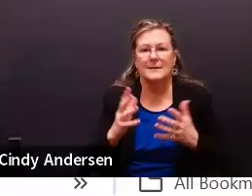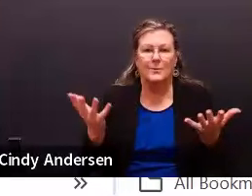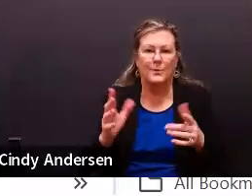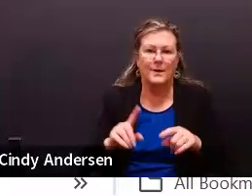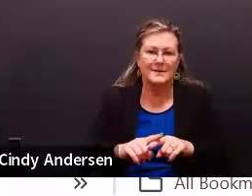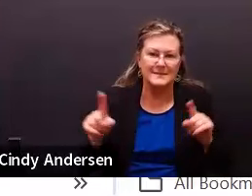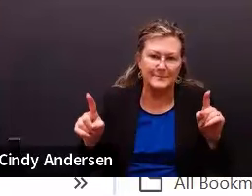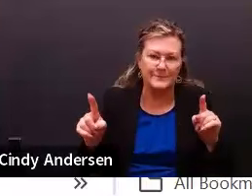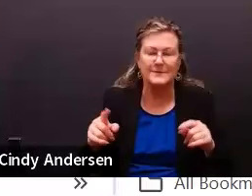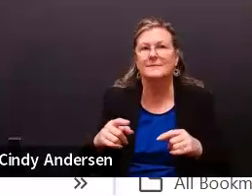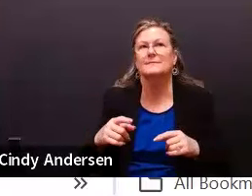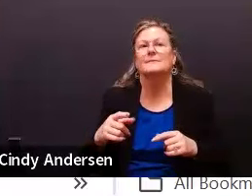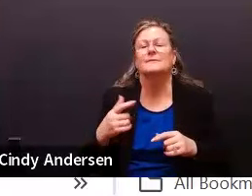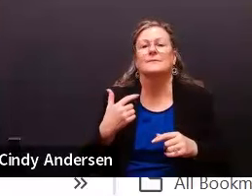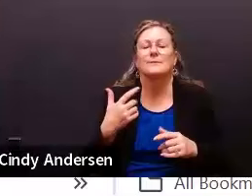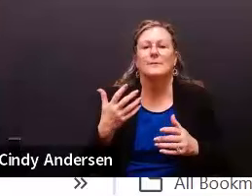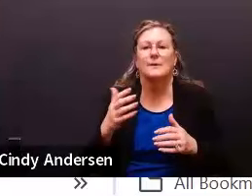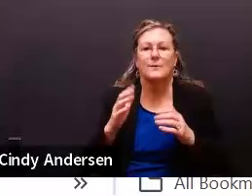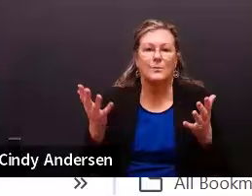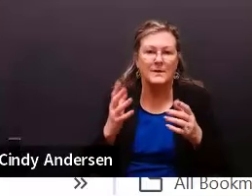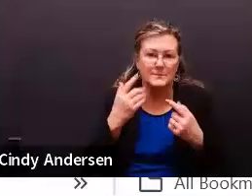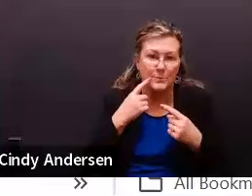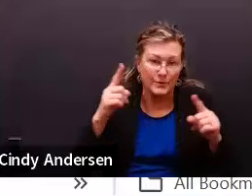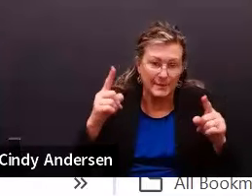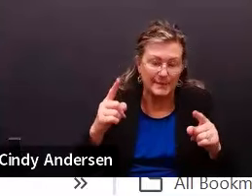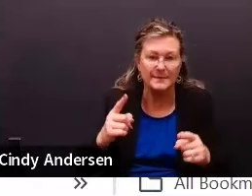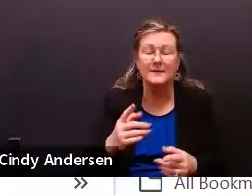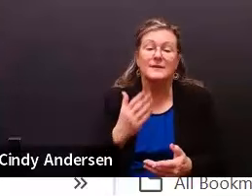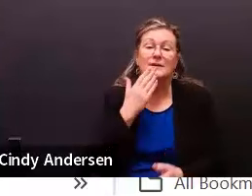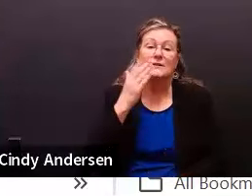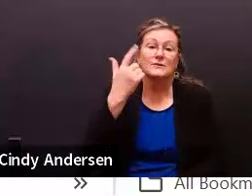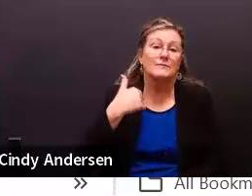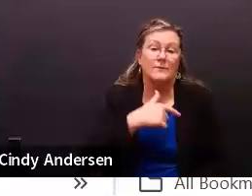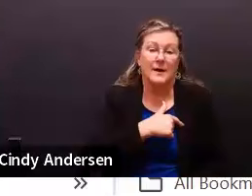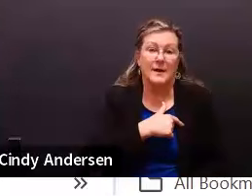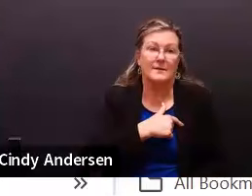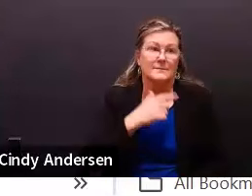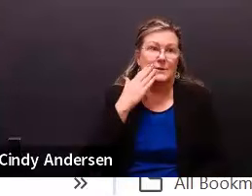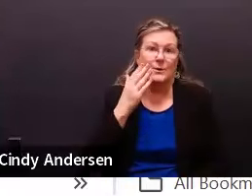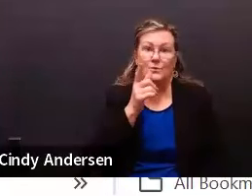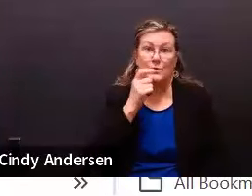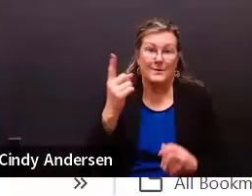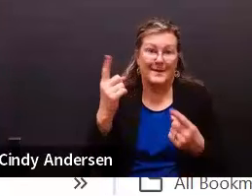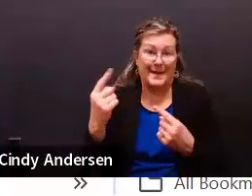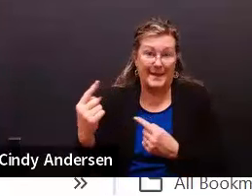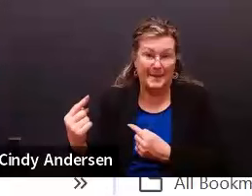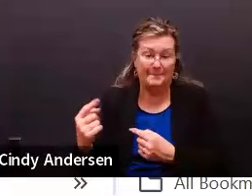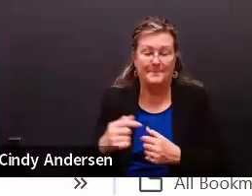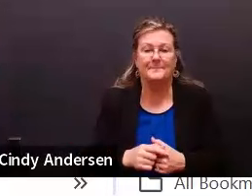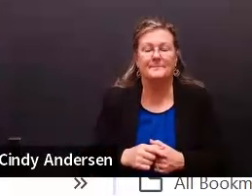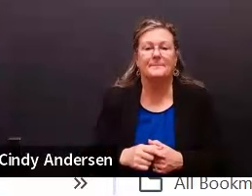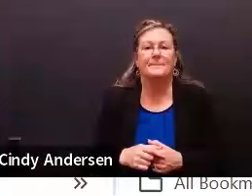differently, what's working. It also is good for us to know who attended,